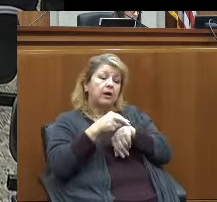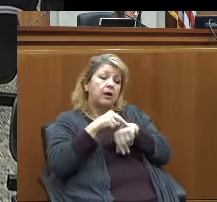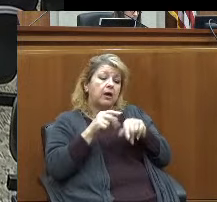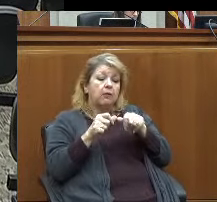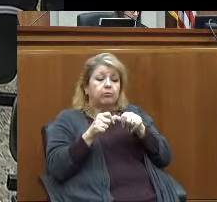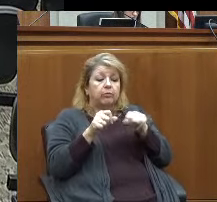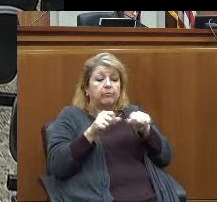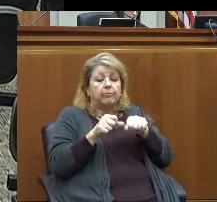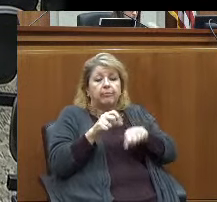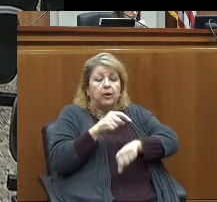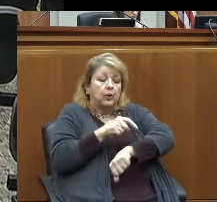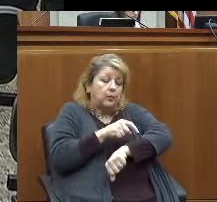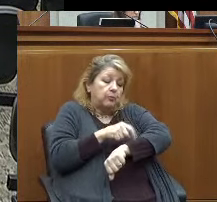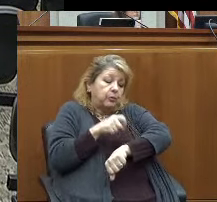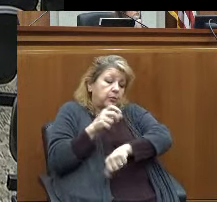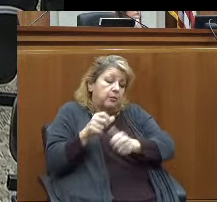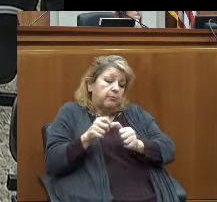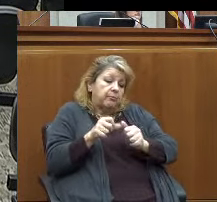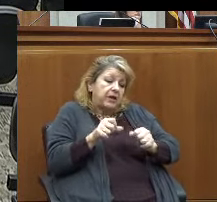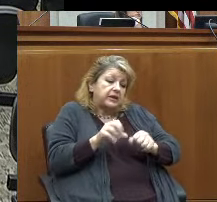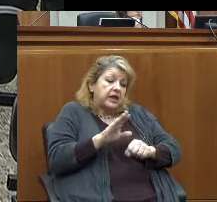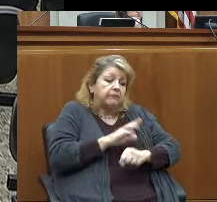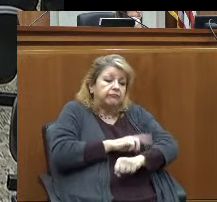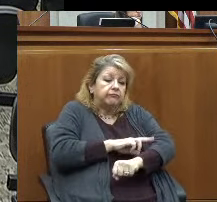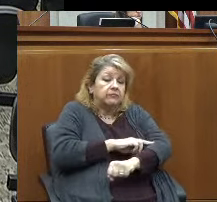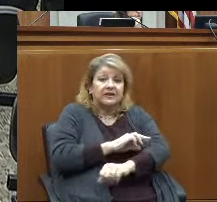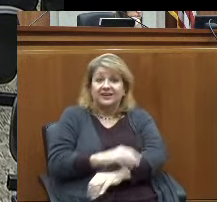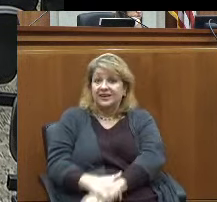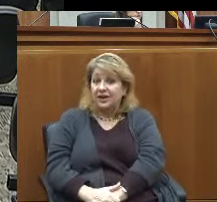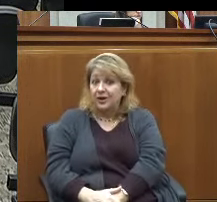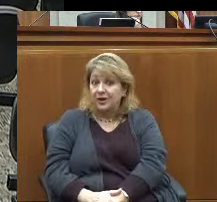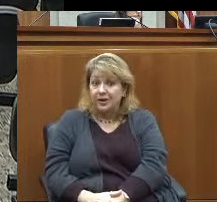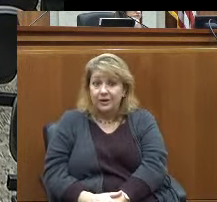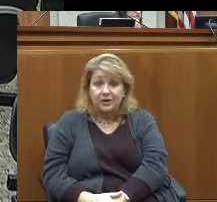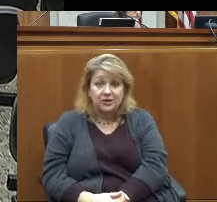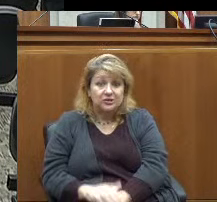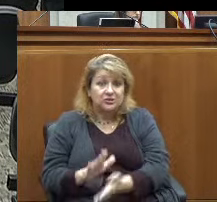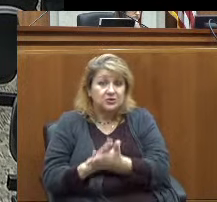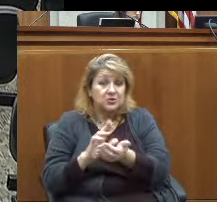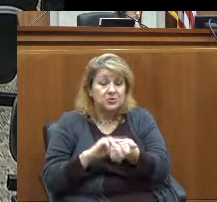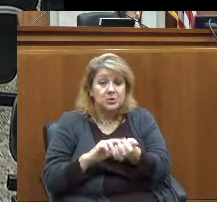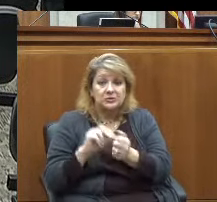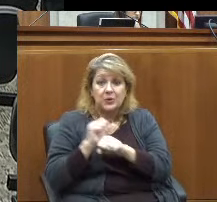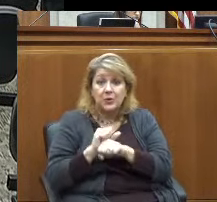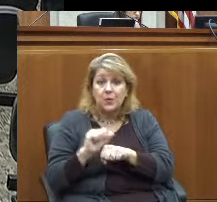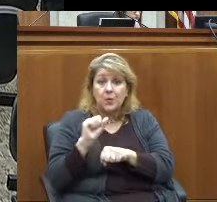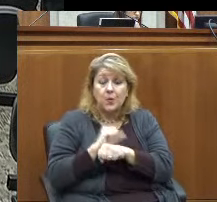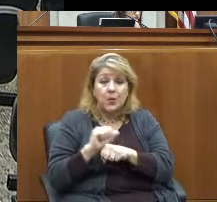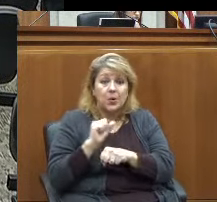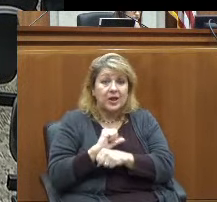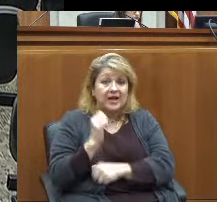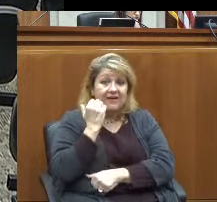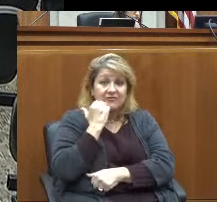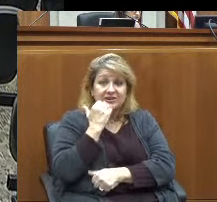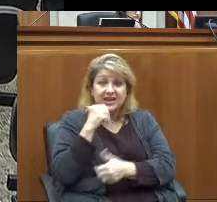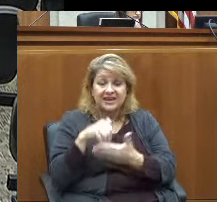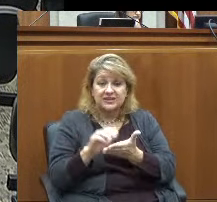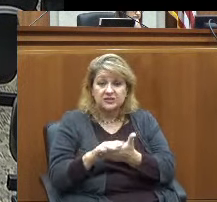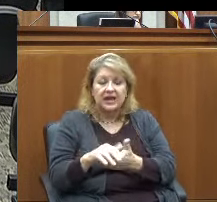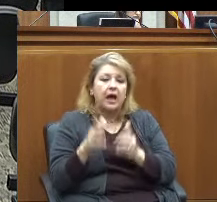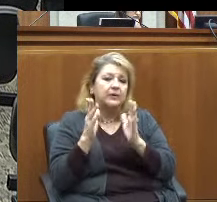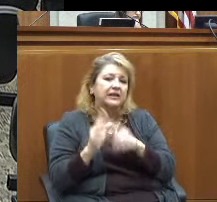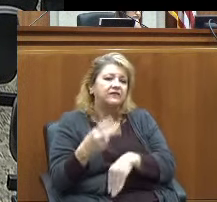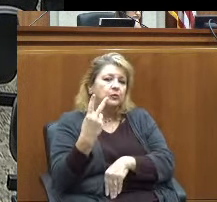Band-Aids on, those types of things. School nurses are working every single day in their schools. I'll leave you